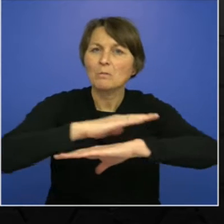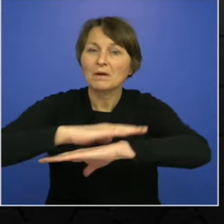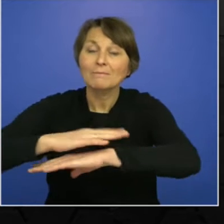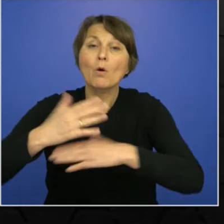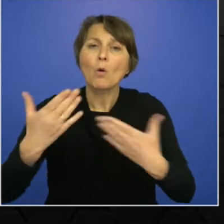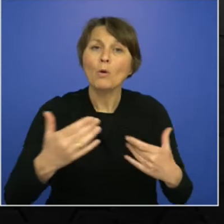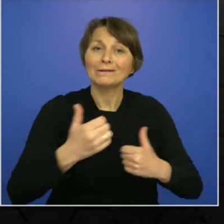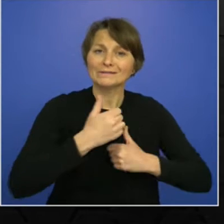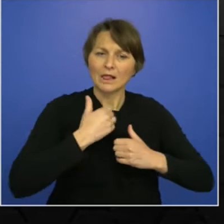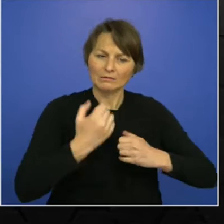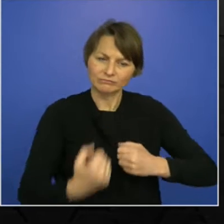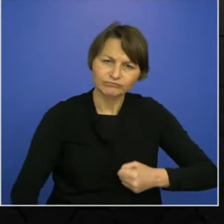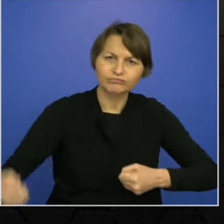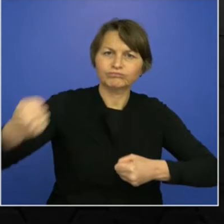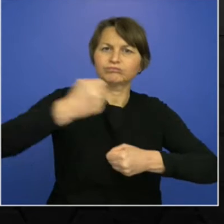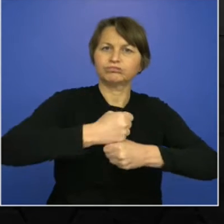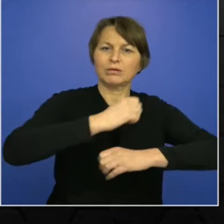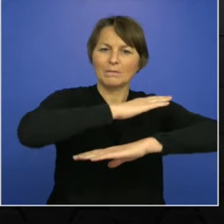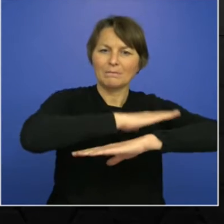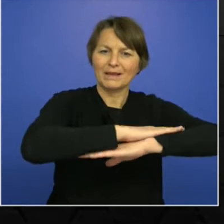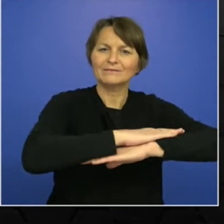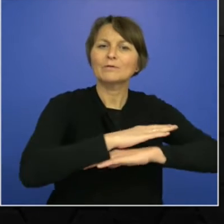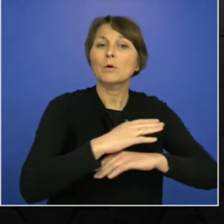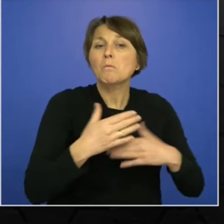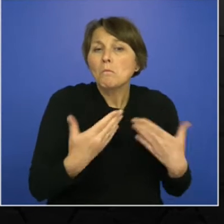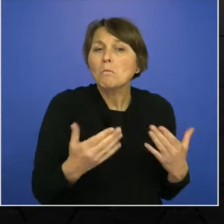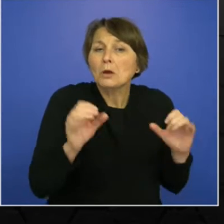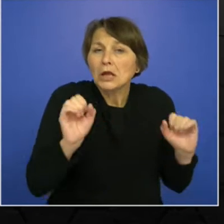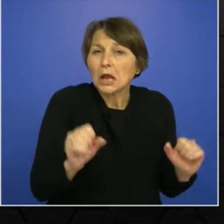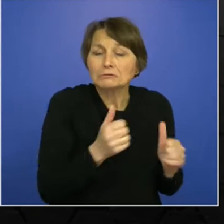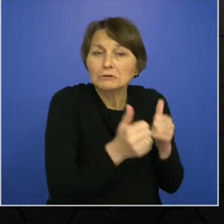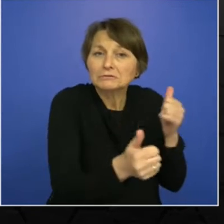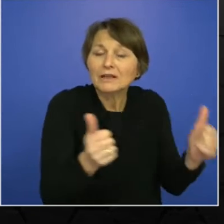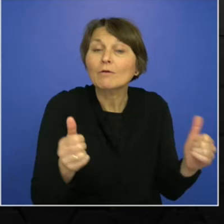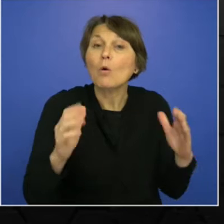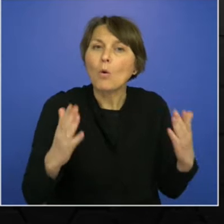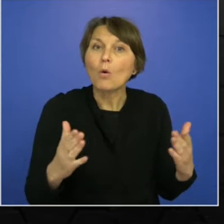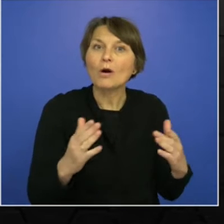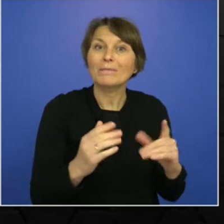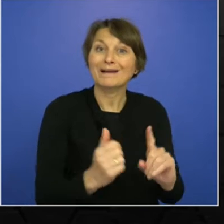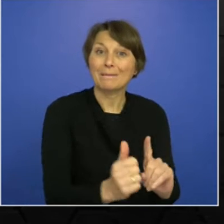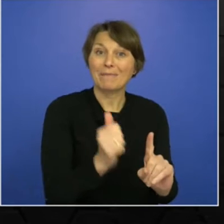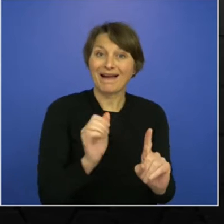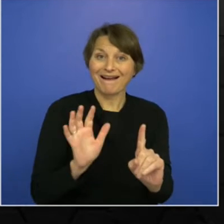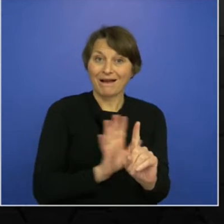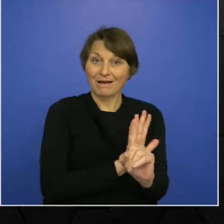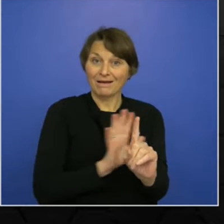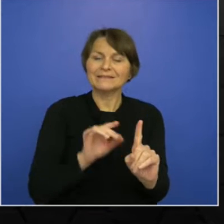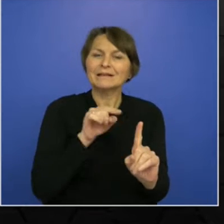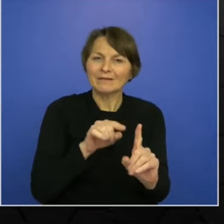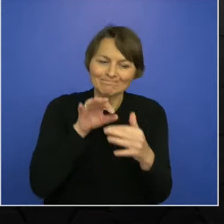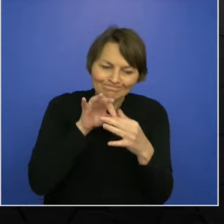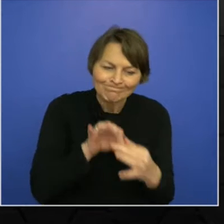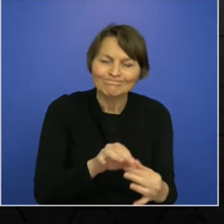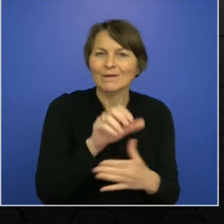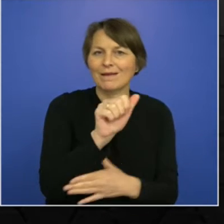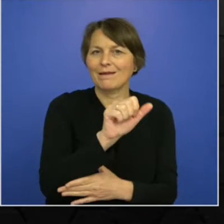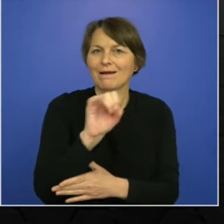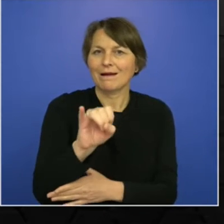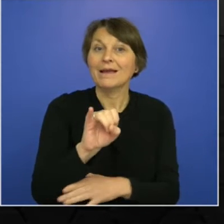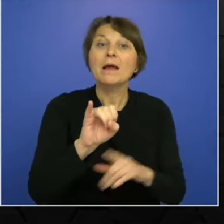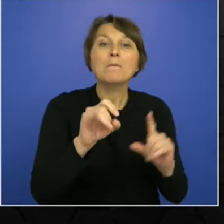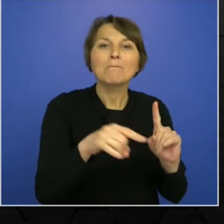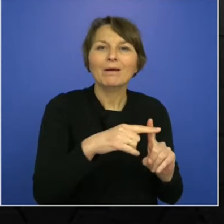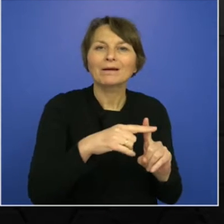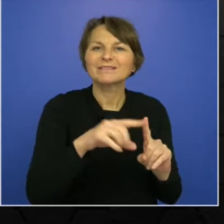scenarios with a drag and drop platform, but everything that runs behind it is based on AI and machine learning algorithms.